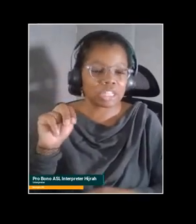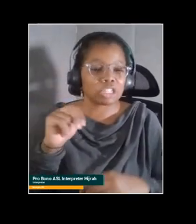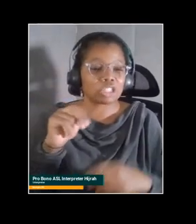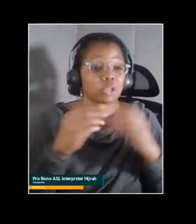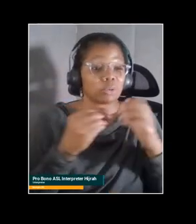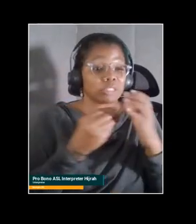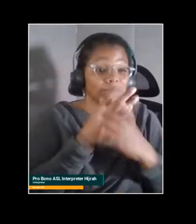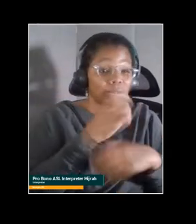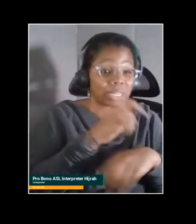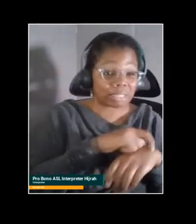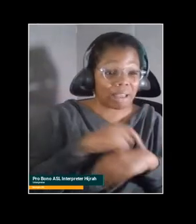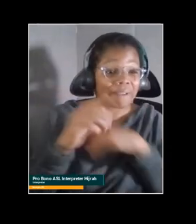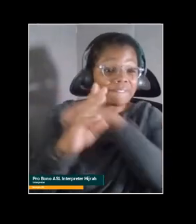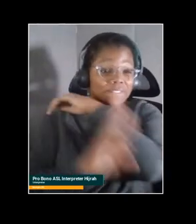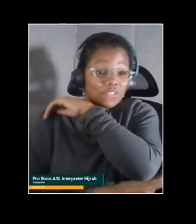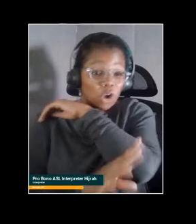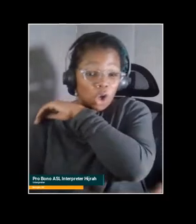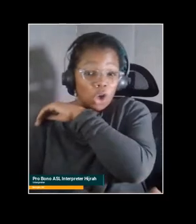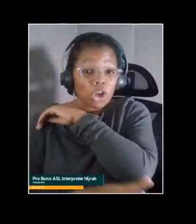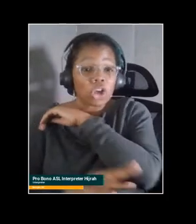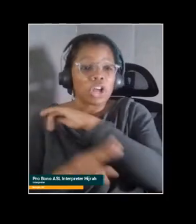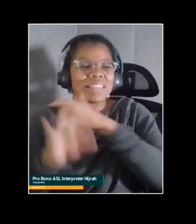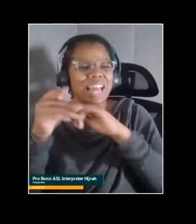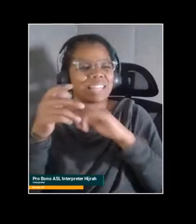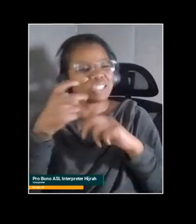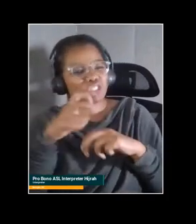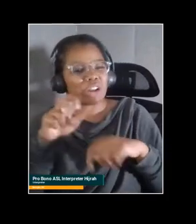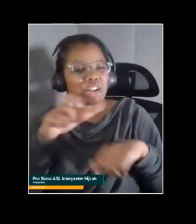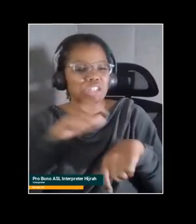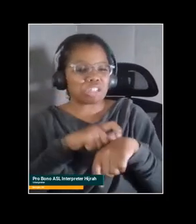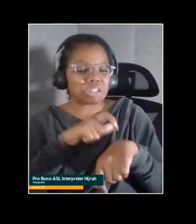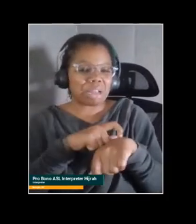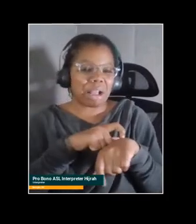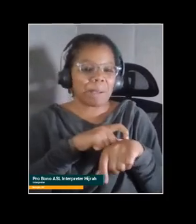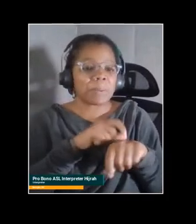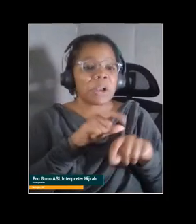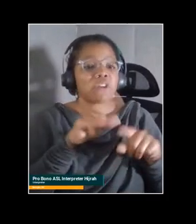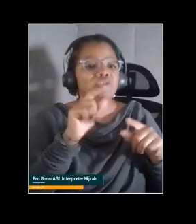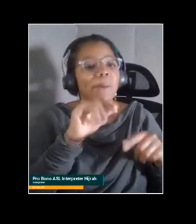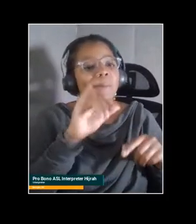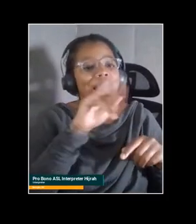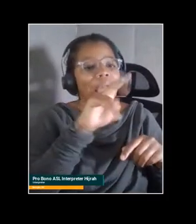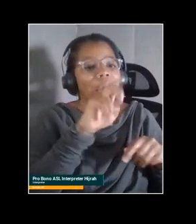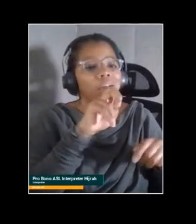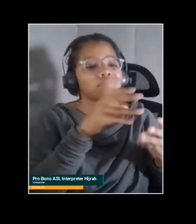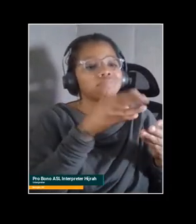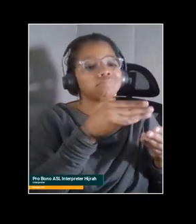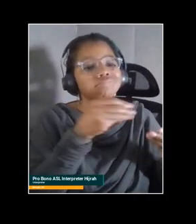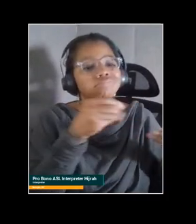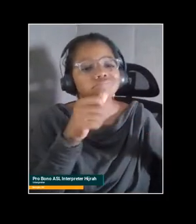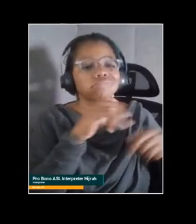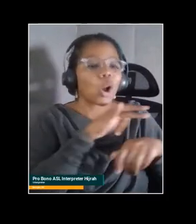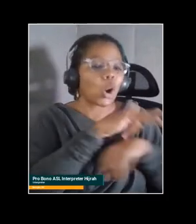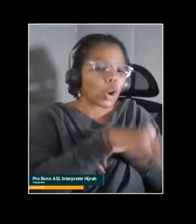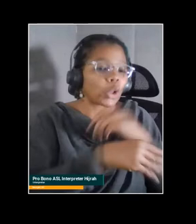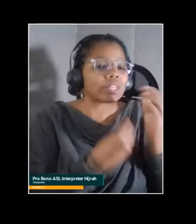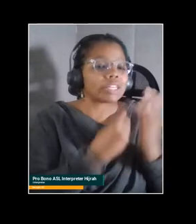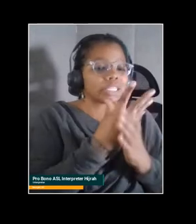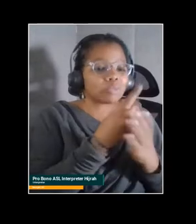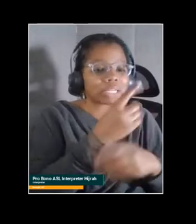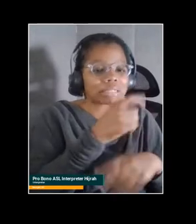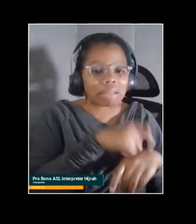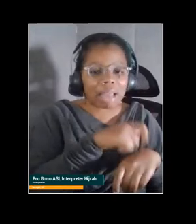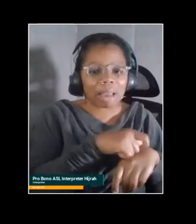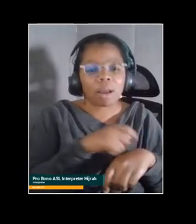from, you know, snow and ice being cleared or melting from trails earlier in the spring and then